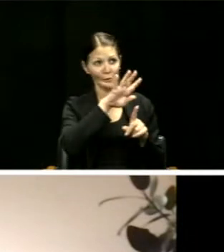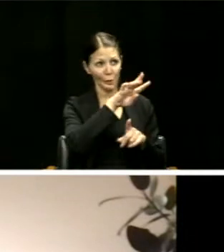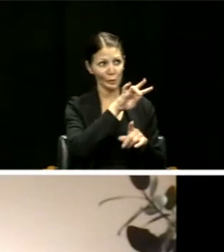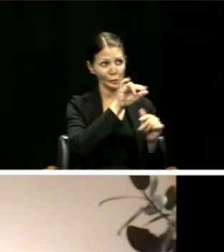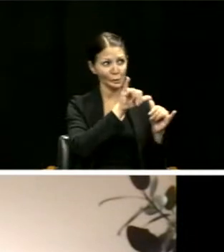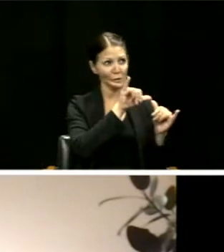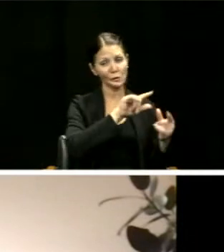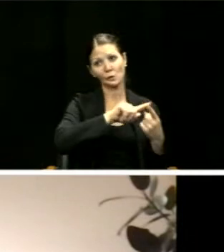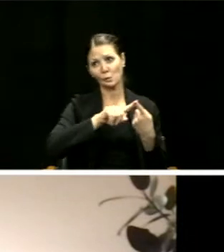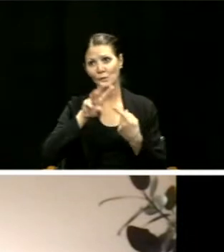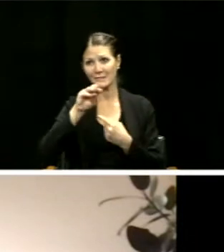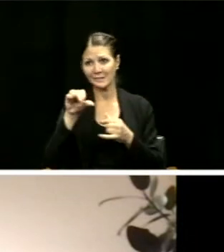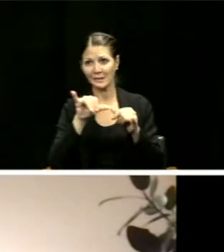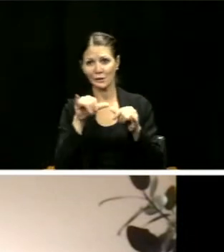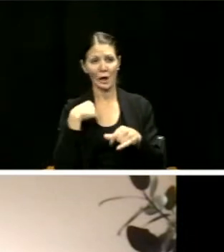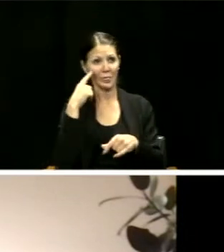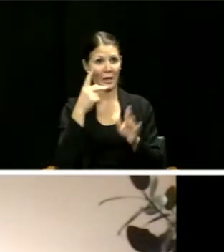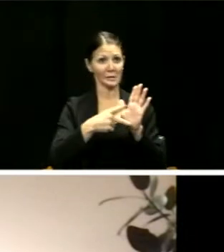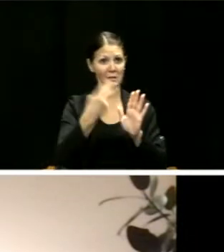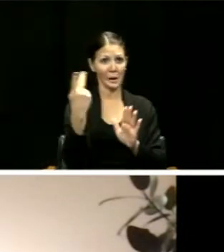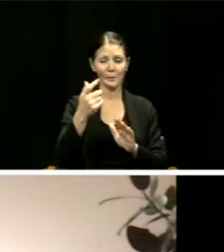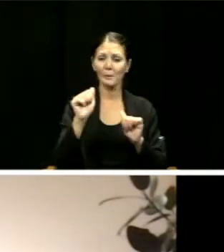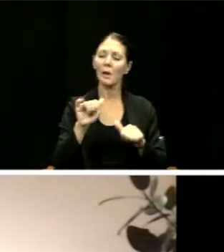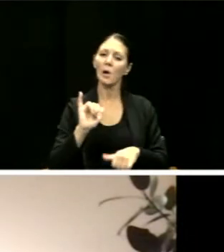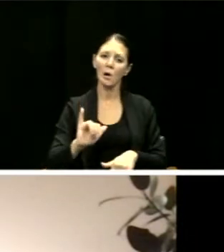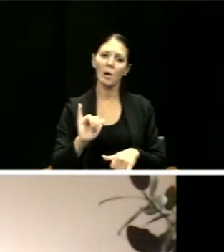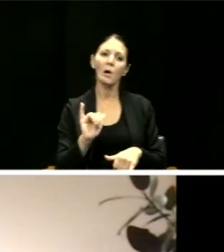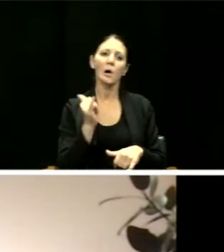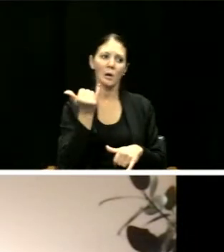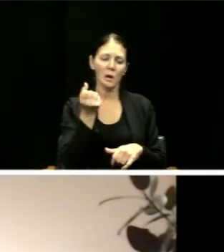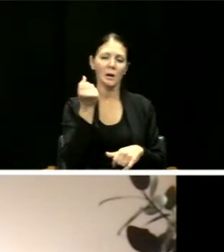hearing going from 42 to 60, but it does make sense.